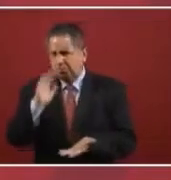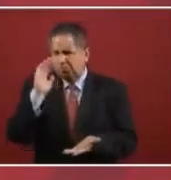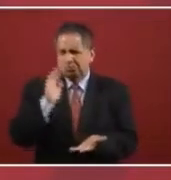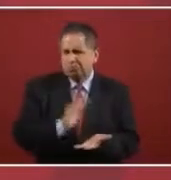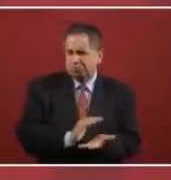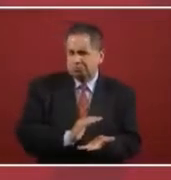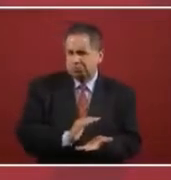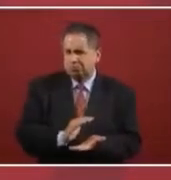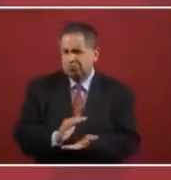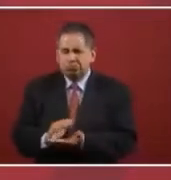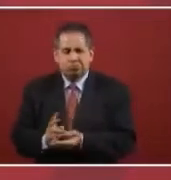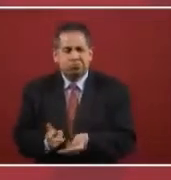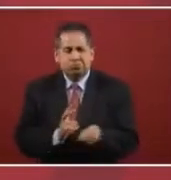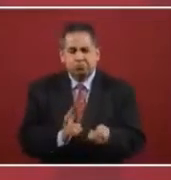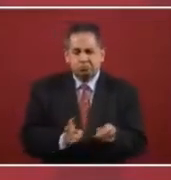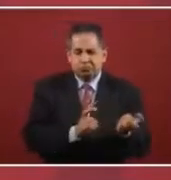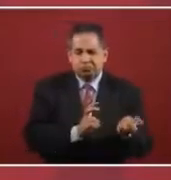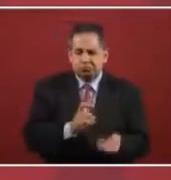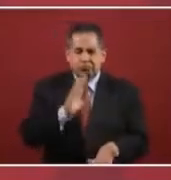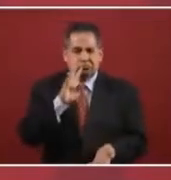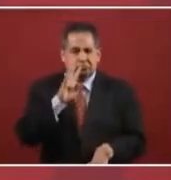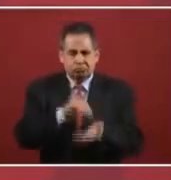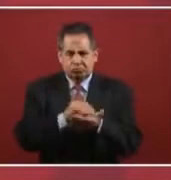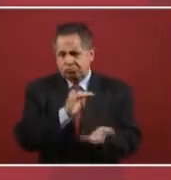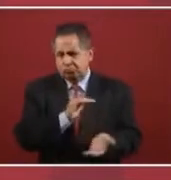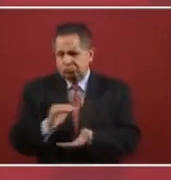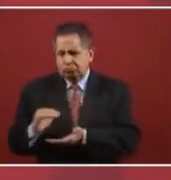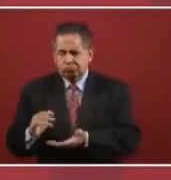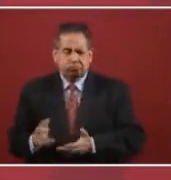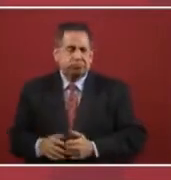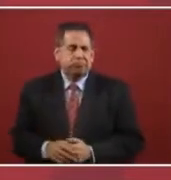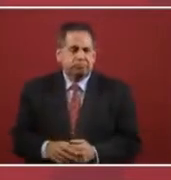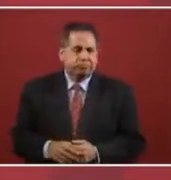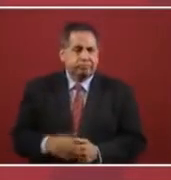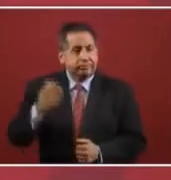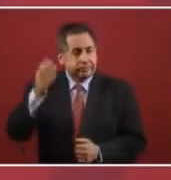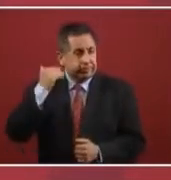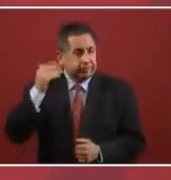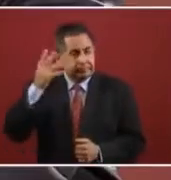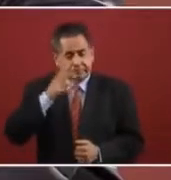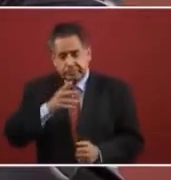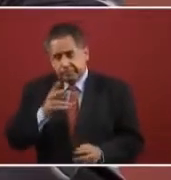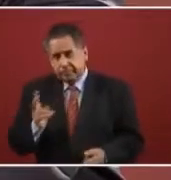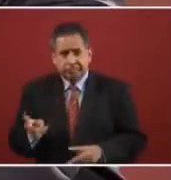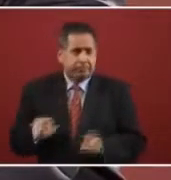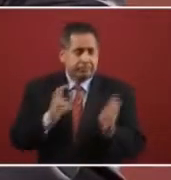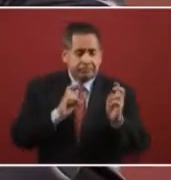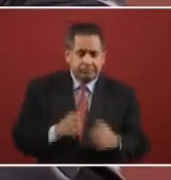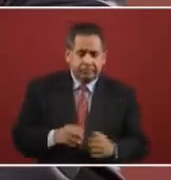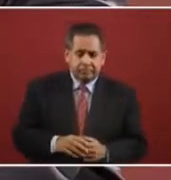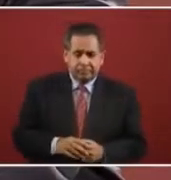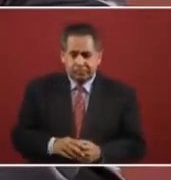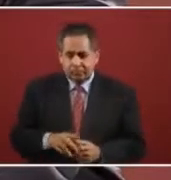400,000 or 4,000 barrels of theft. Cuando eran when there used to be